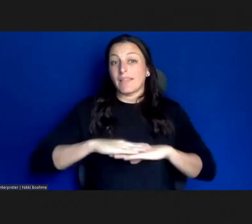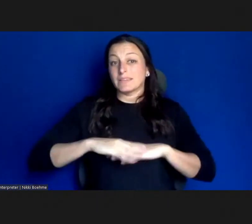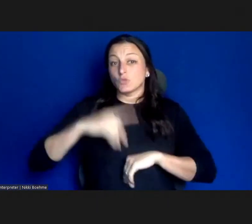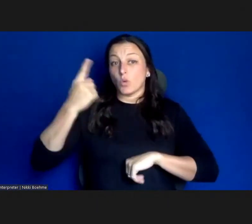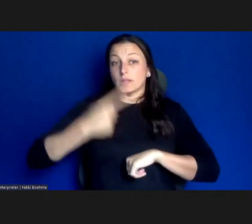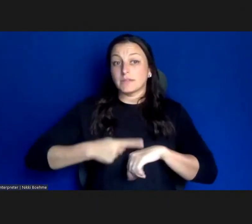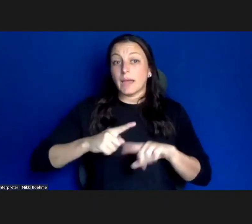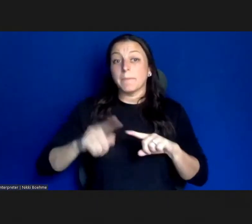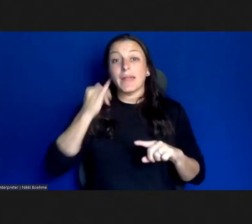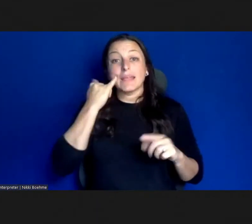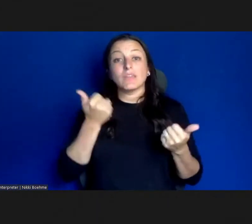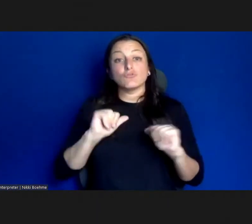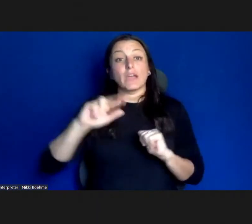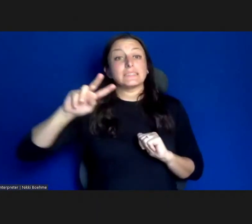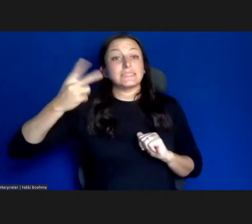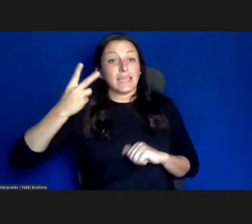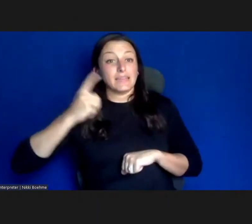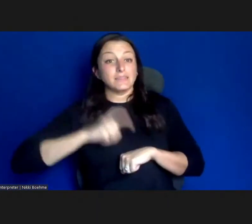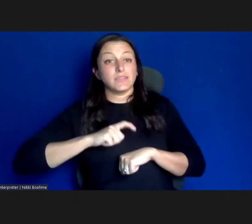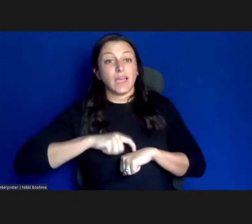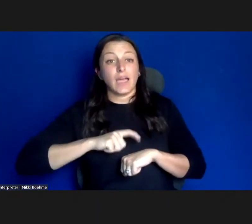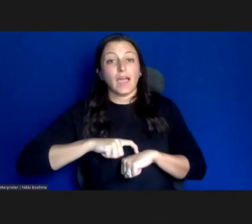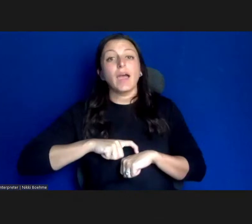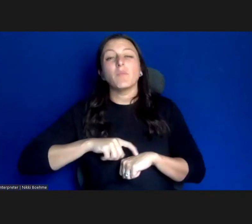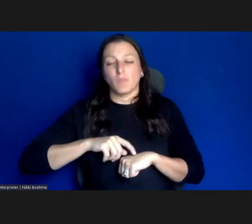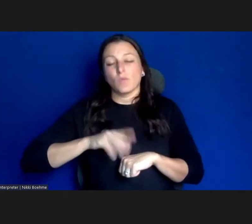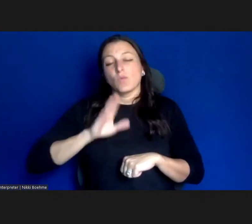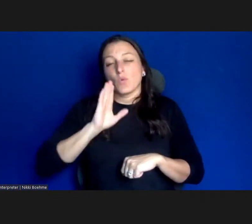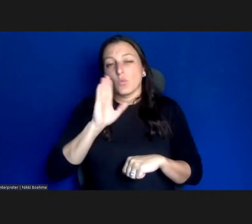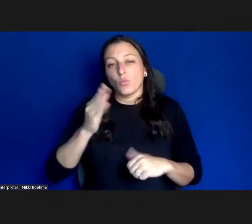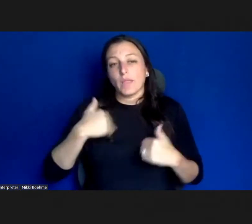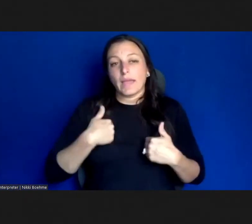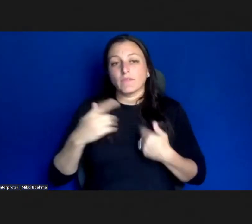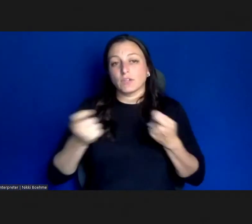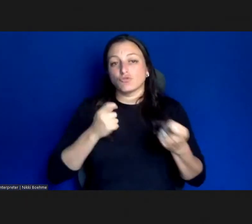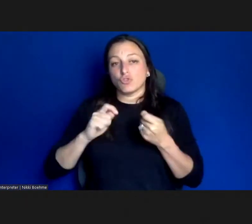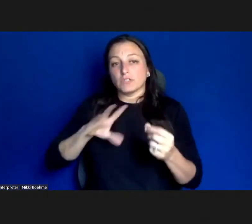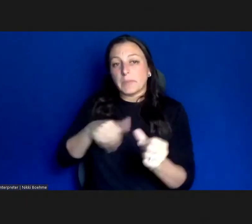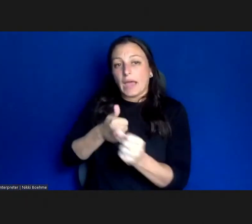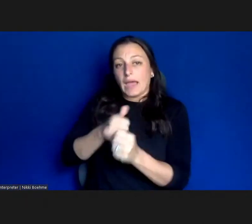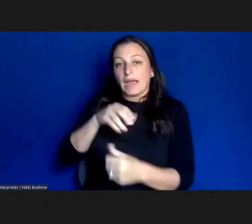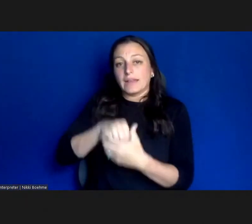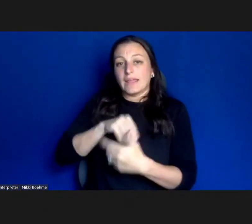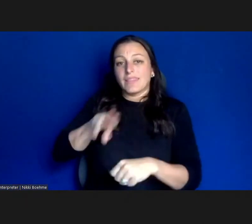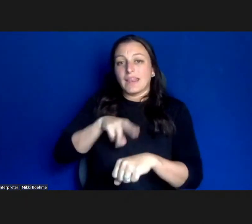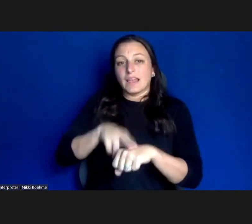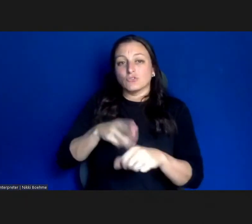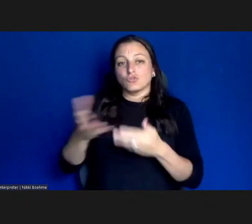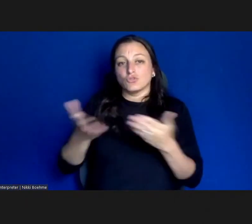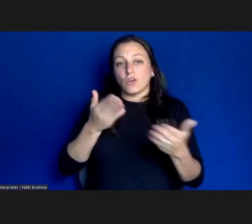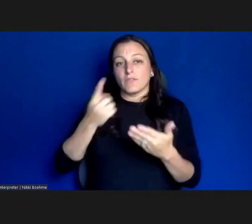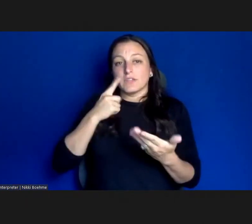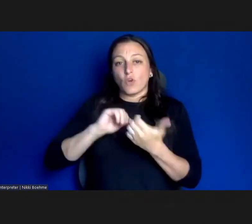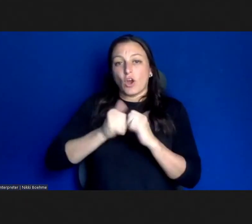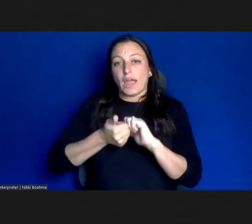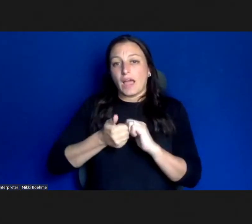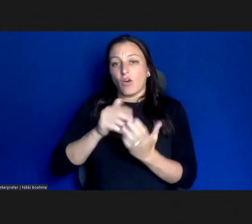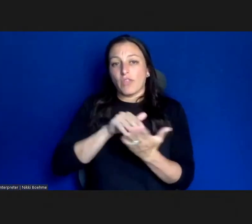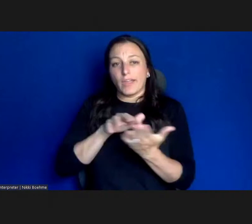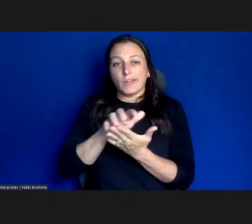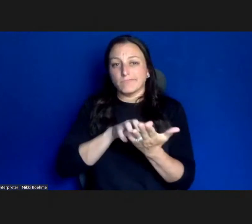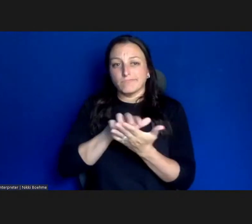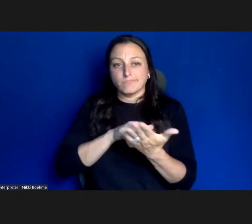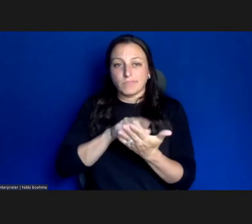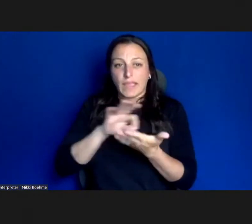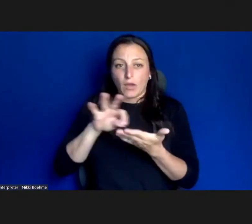if they try to do that again, there's actually controls within the national service for how those keys are anonymously maintained,